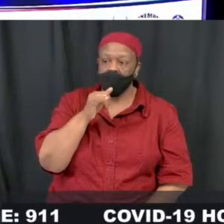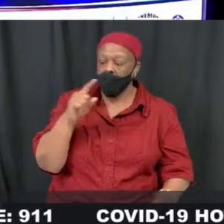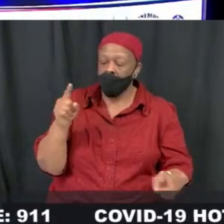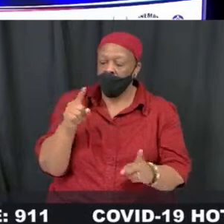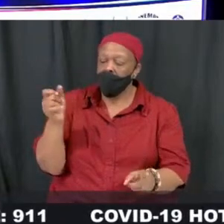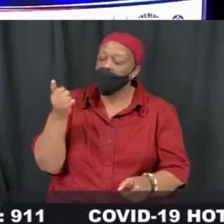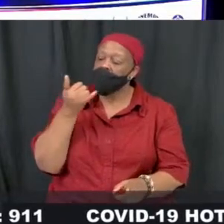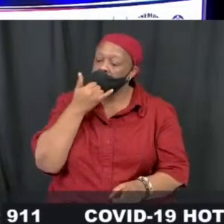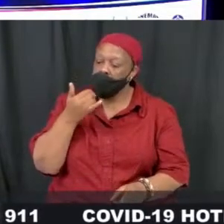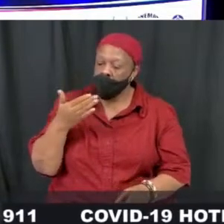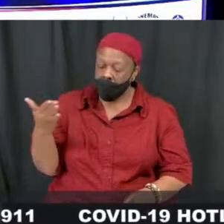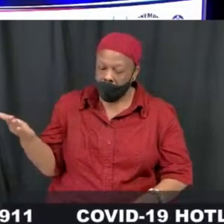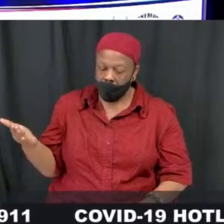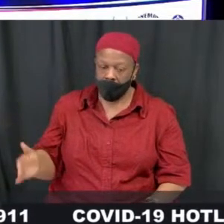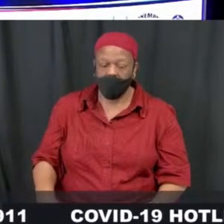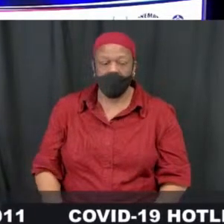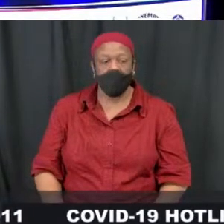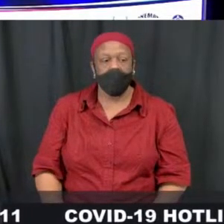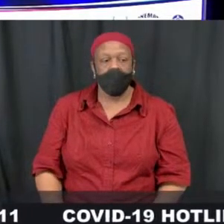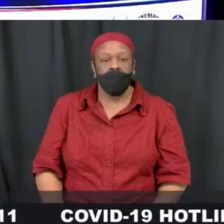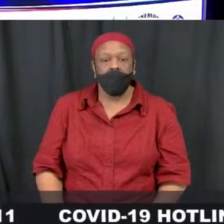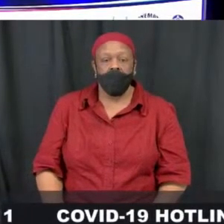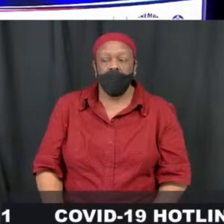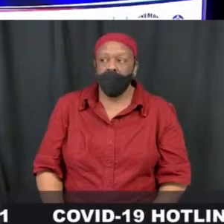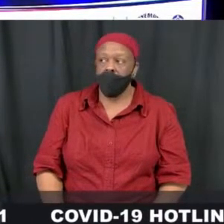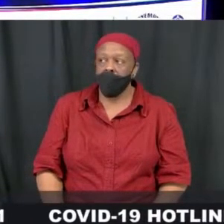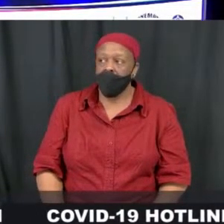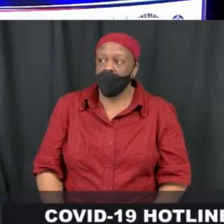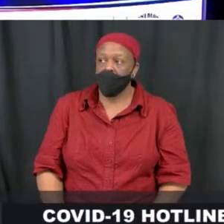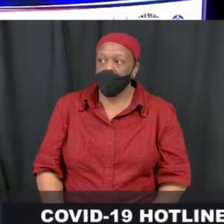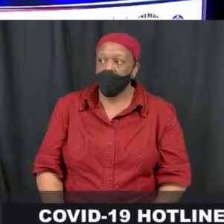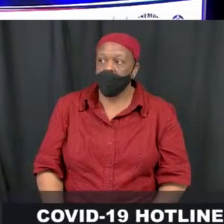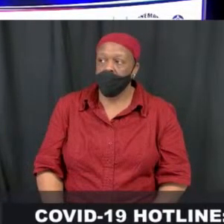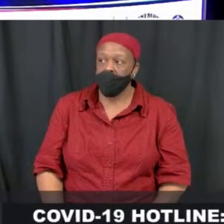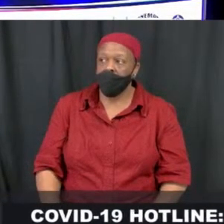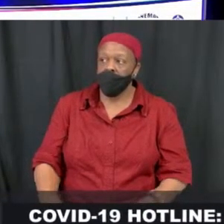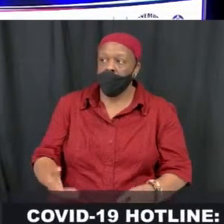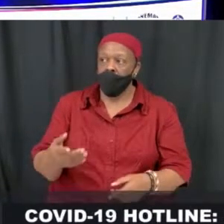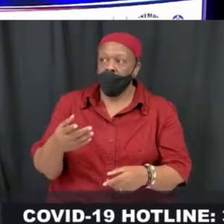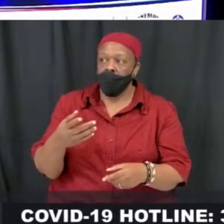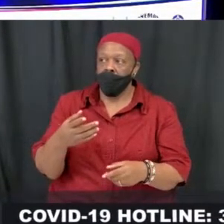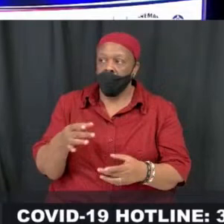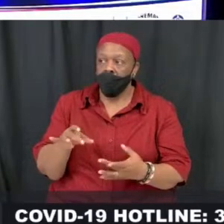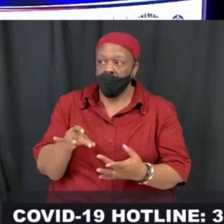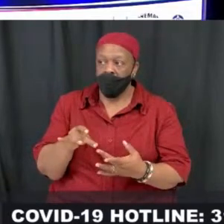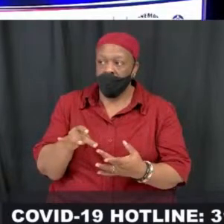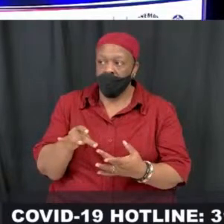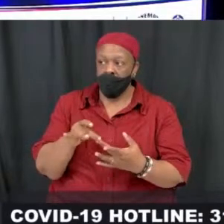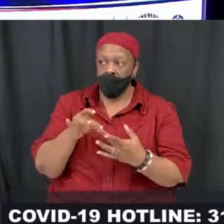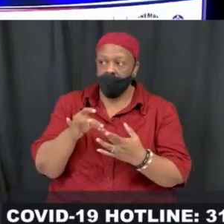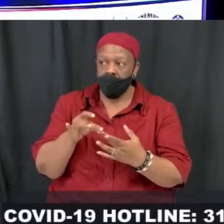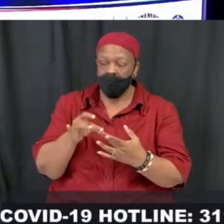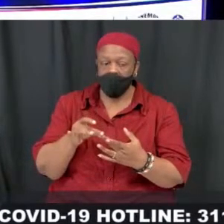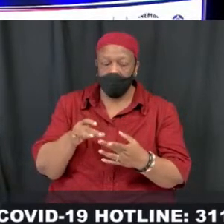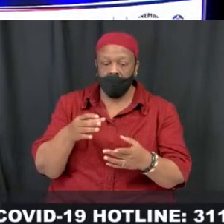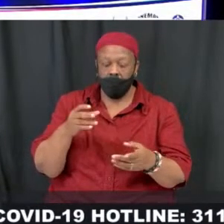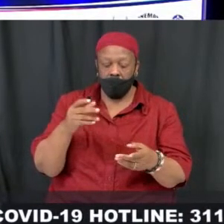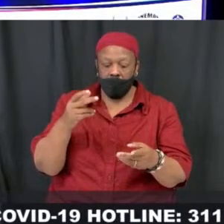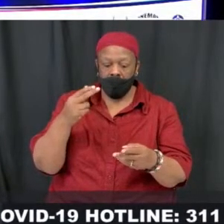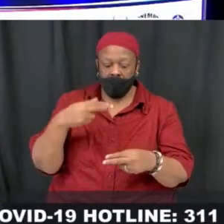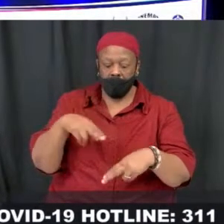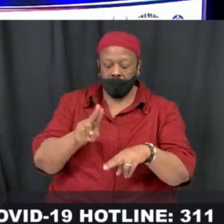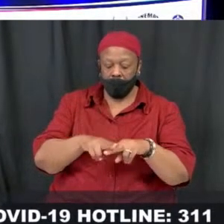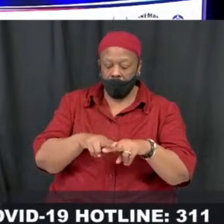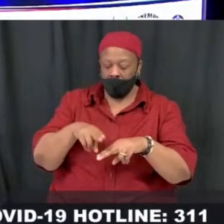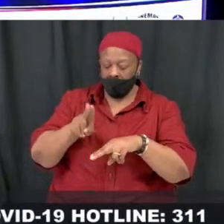the COVID-19 protocols, particularly the protocols with respect to social, physical distancing